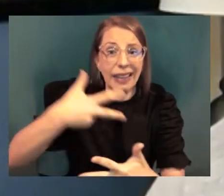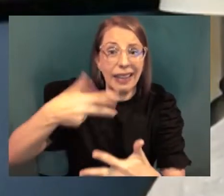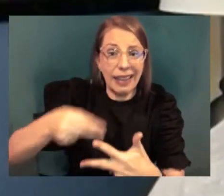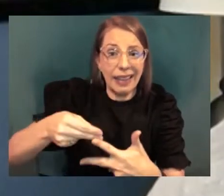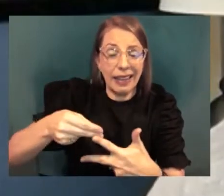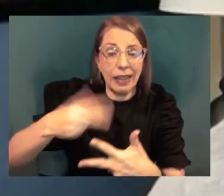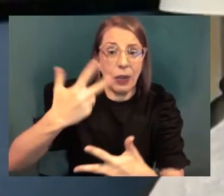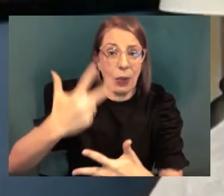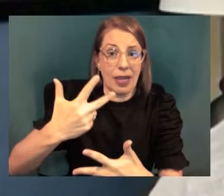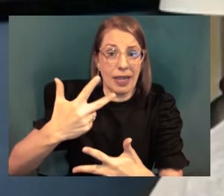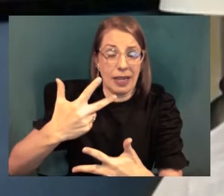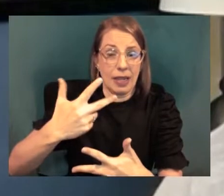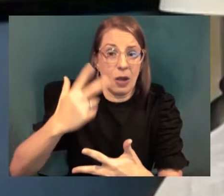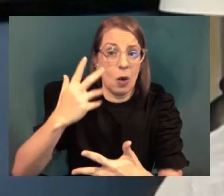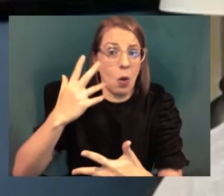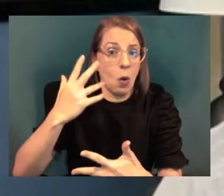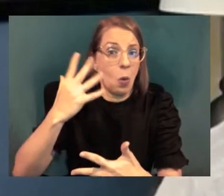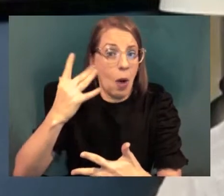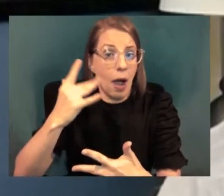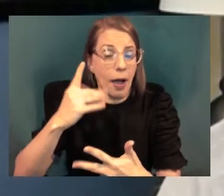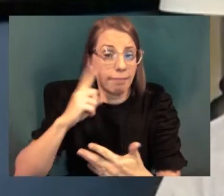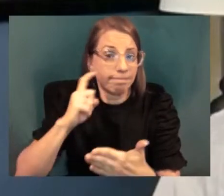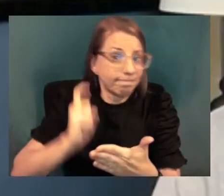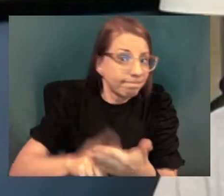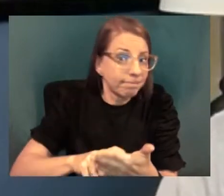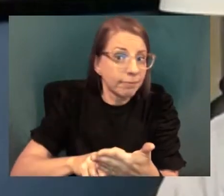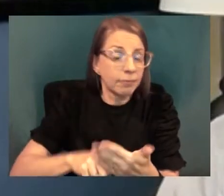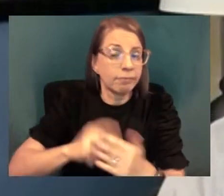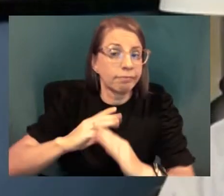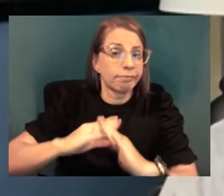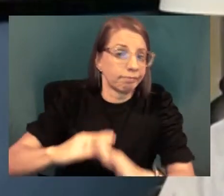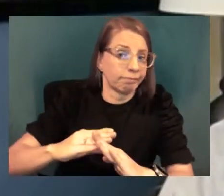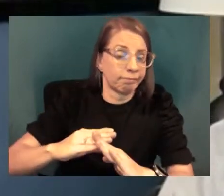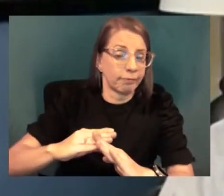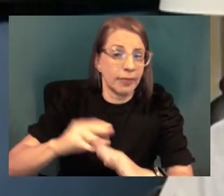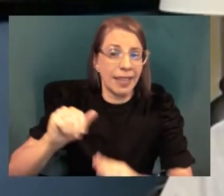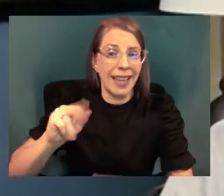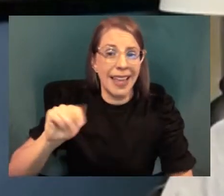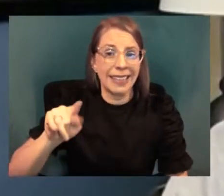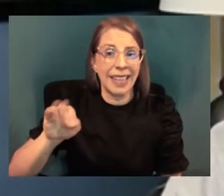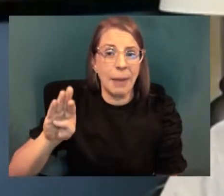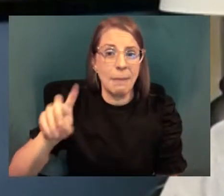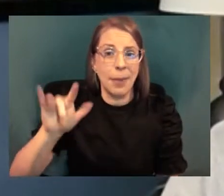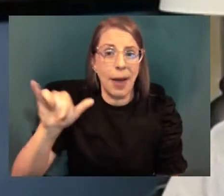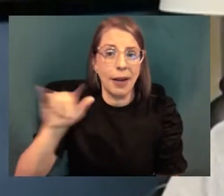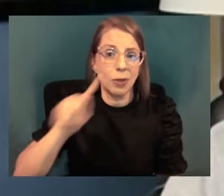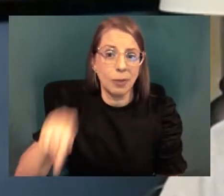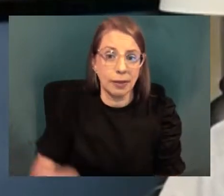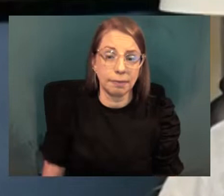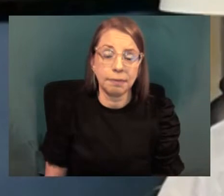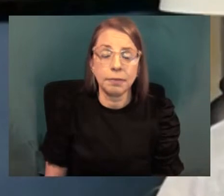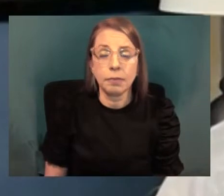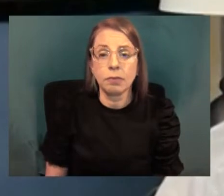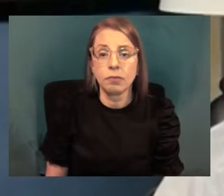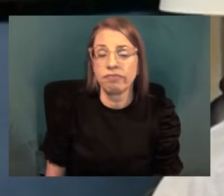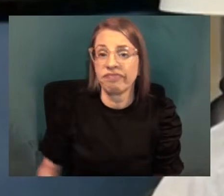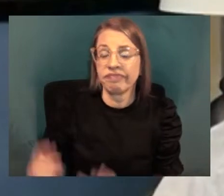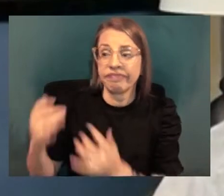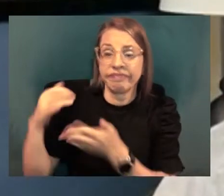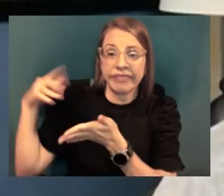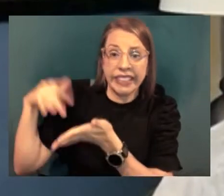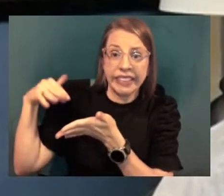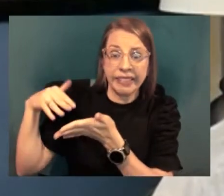mount a detectable antibody response. So I think that's coming down the pike. Again, there's still no other